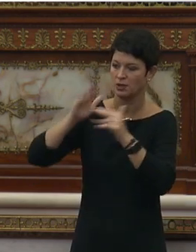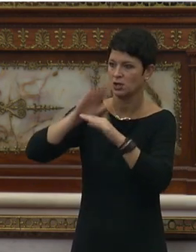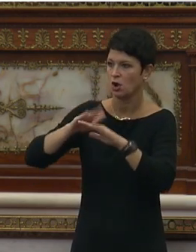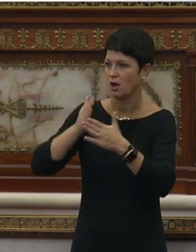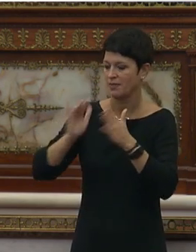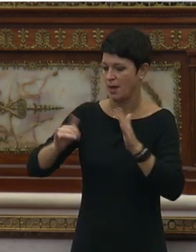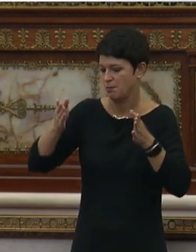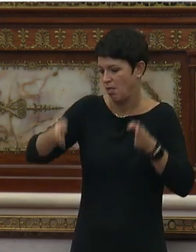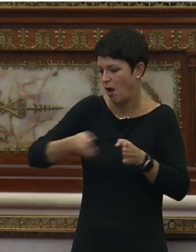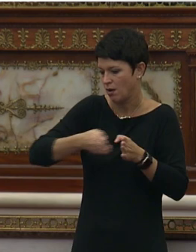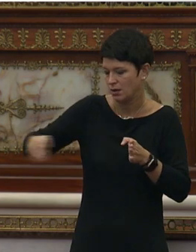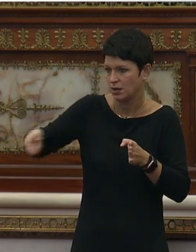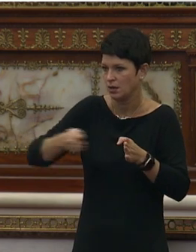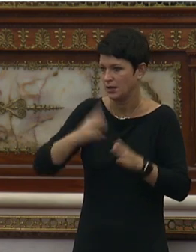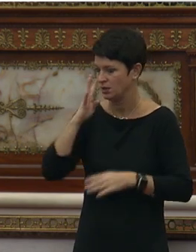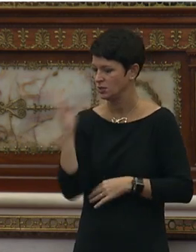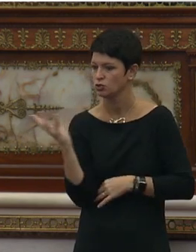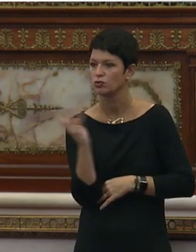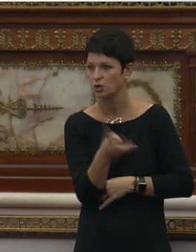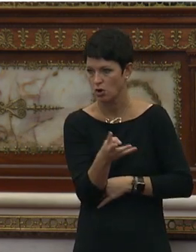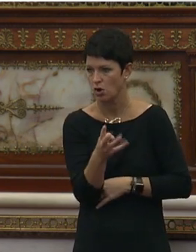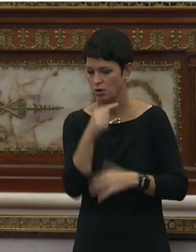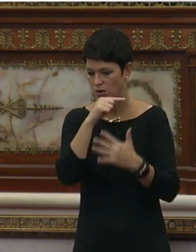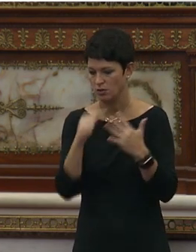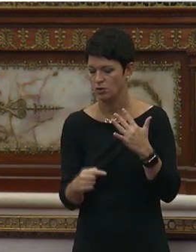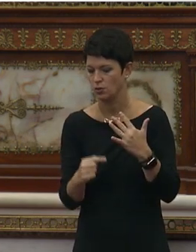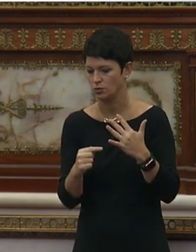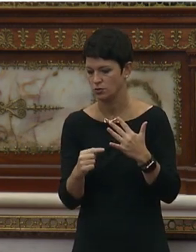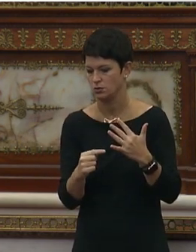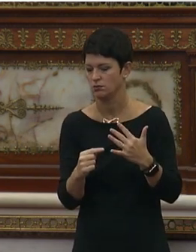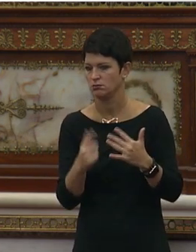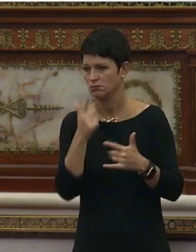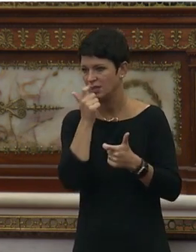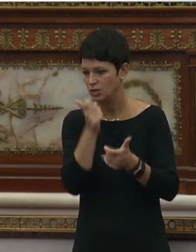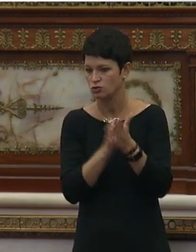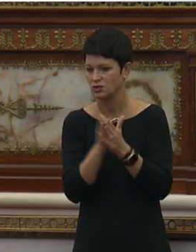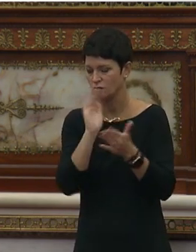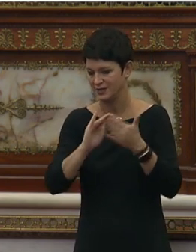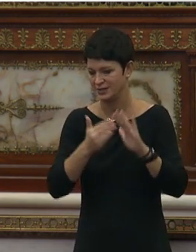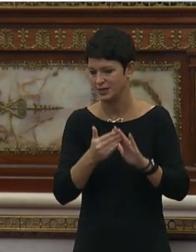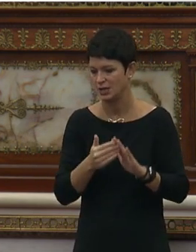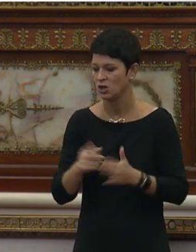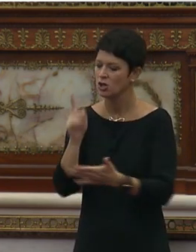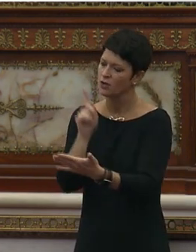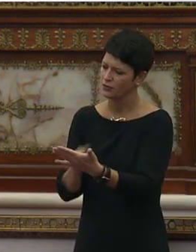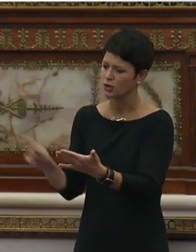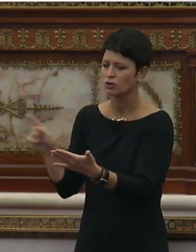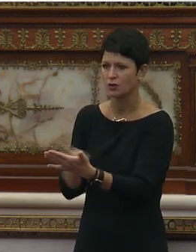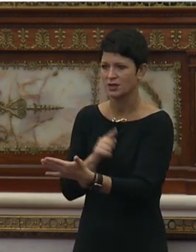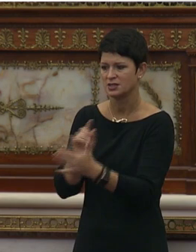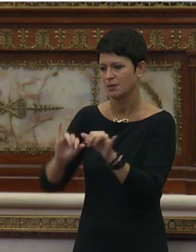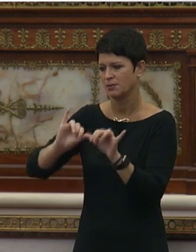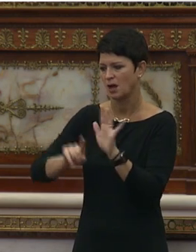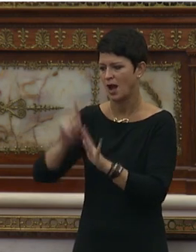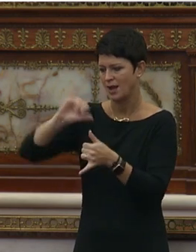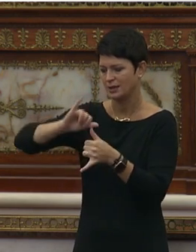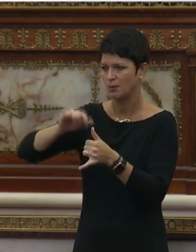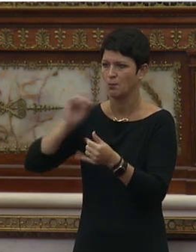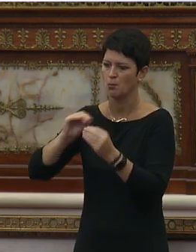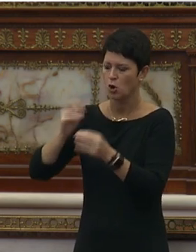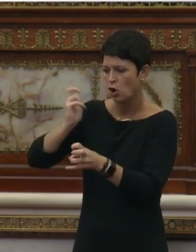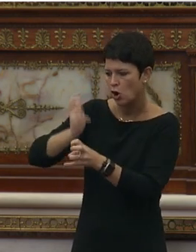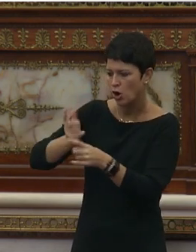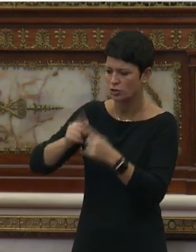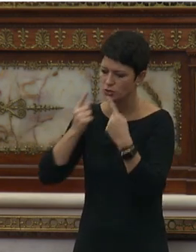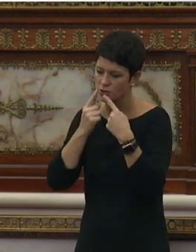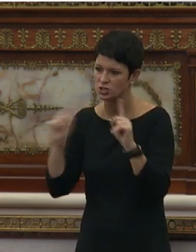block in disregard of those interests. I want to address the criticism that the height limit will make it more difficult